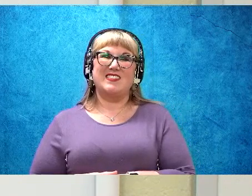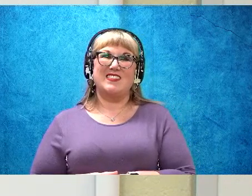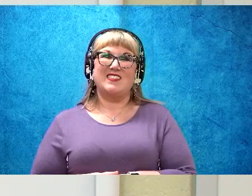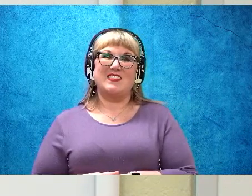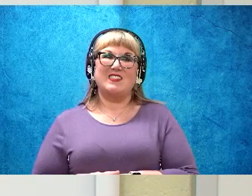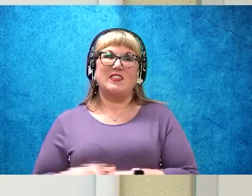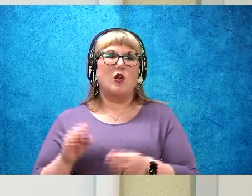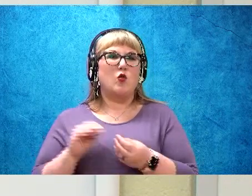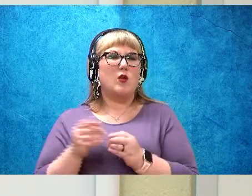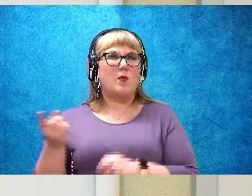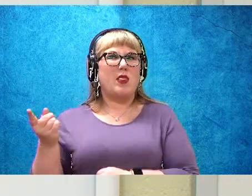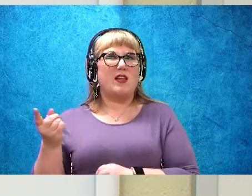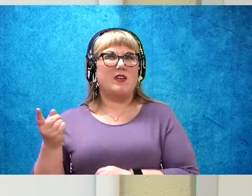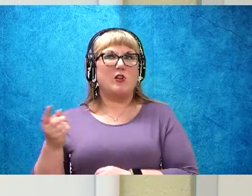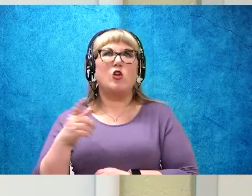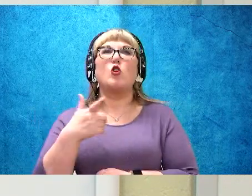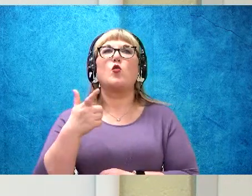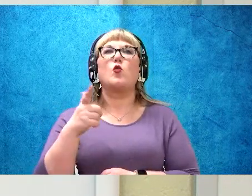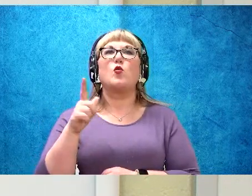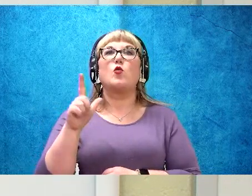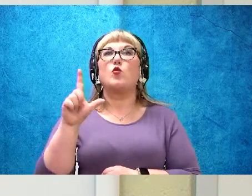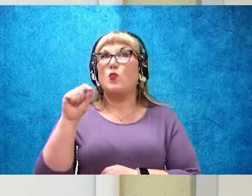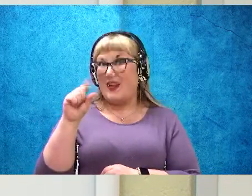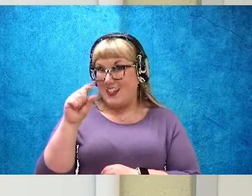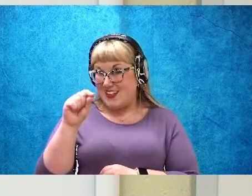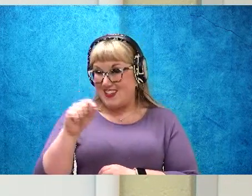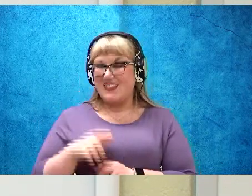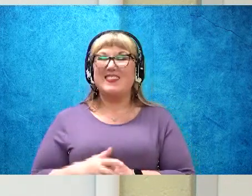What number is this? 20.